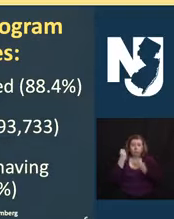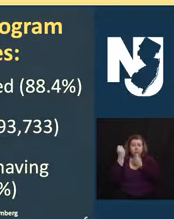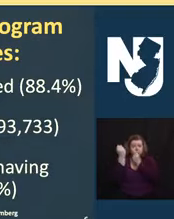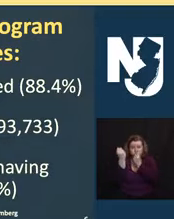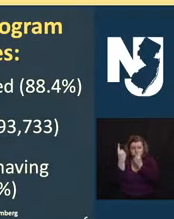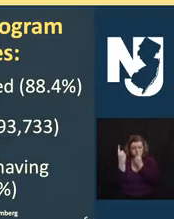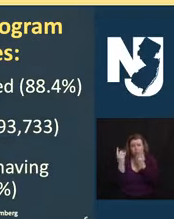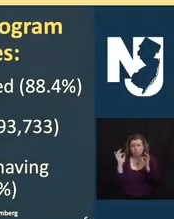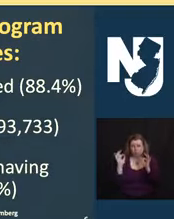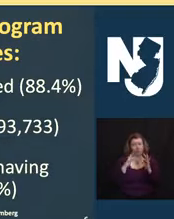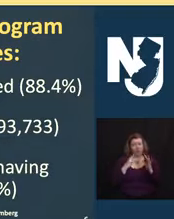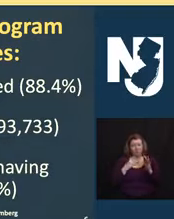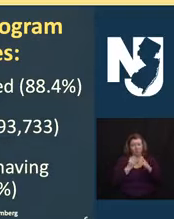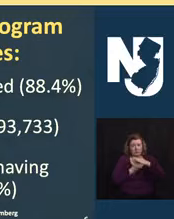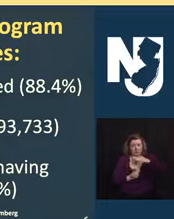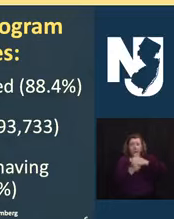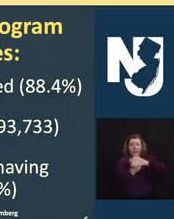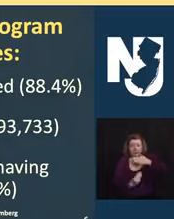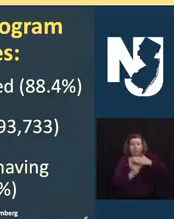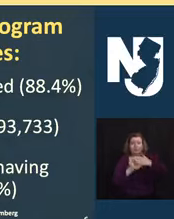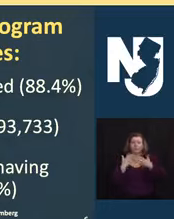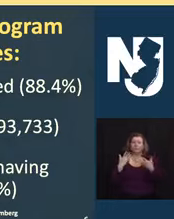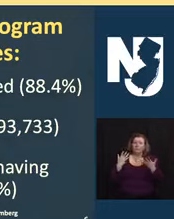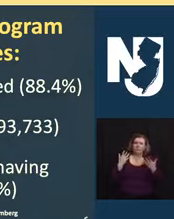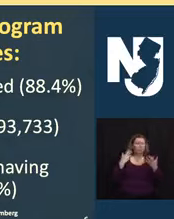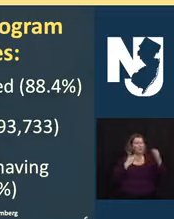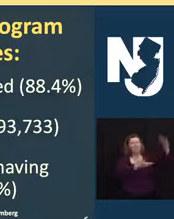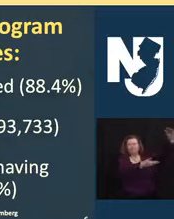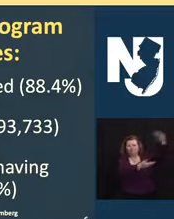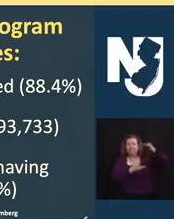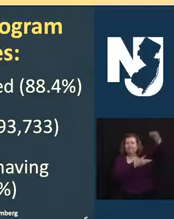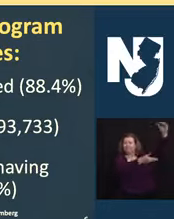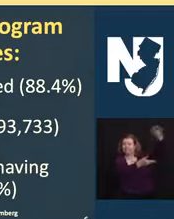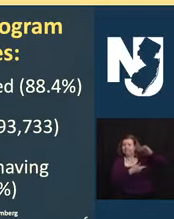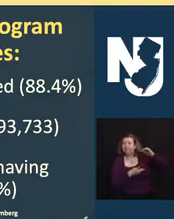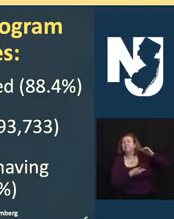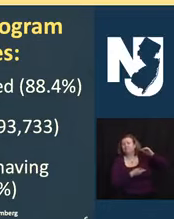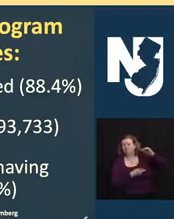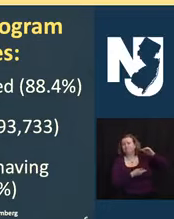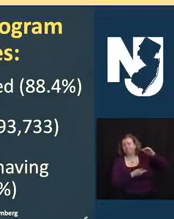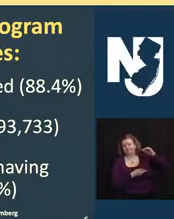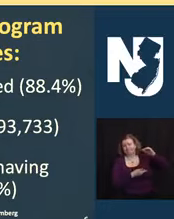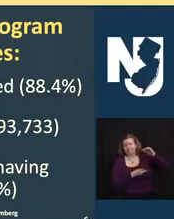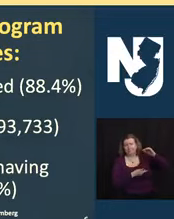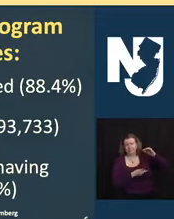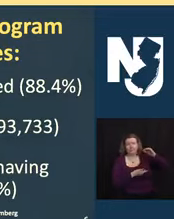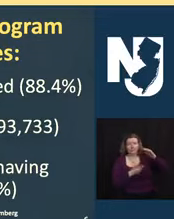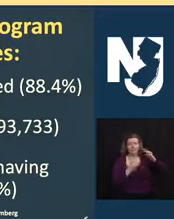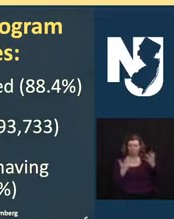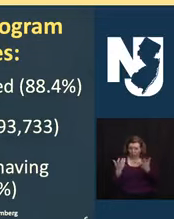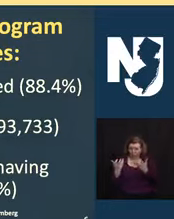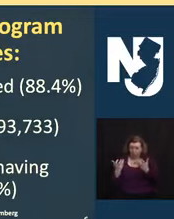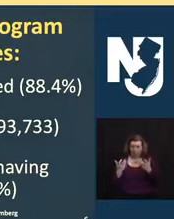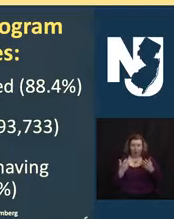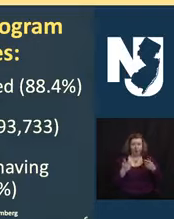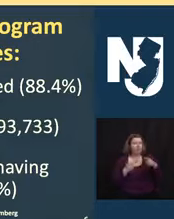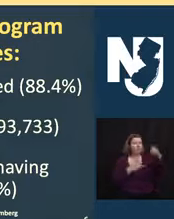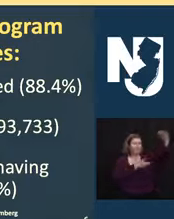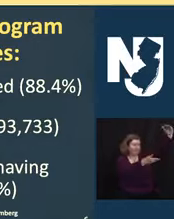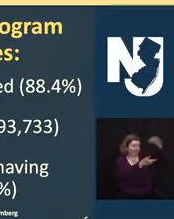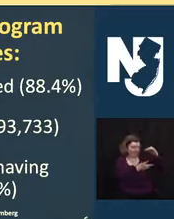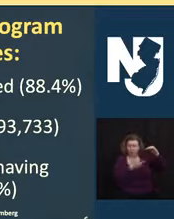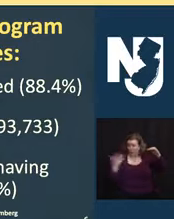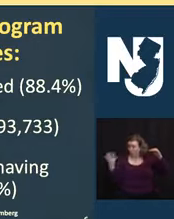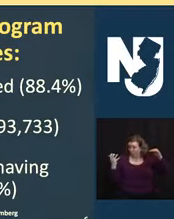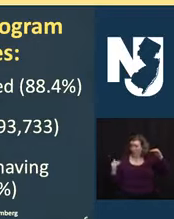in a supply-demand imbalance as a country and in the state of New Jersey. And so while we're really proud, and Judy and her team deserves